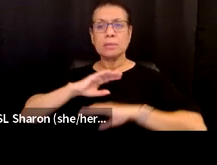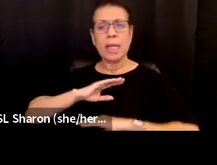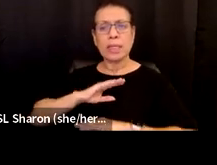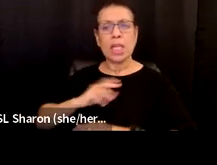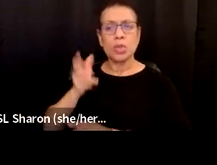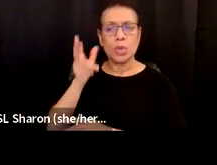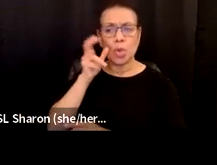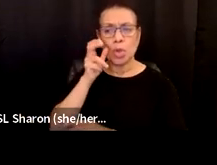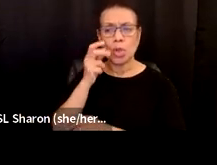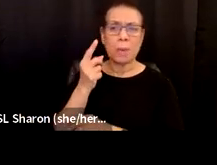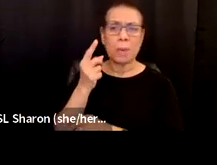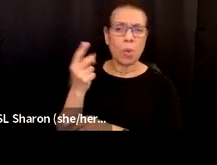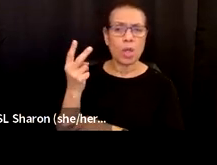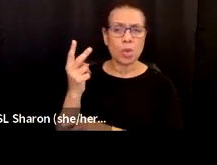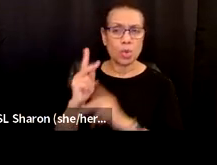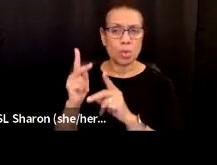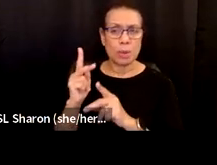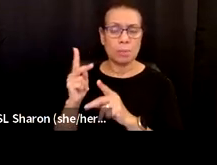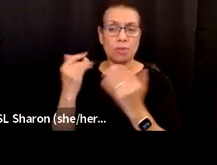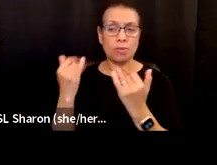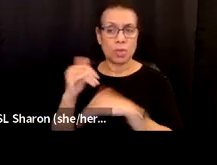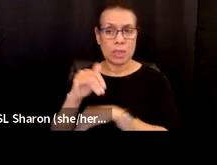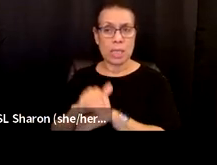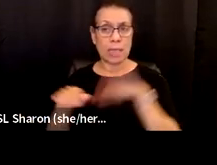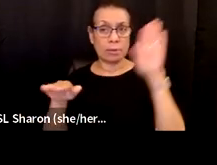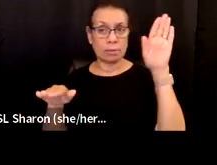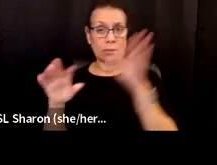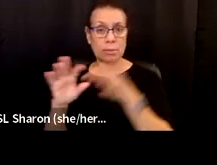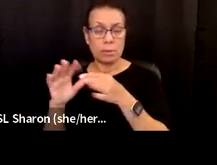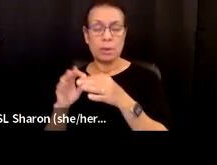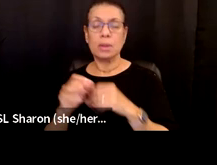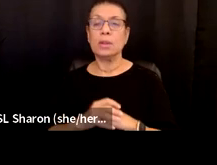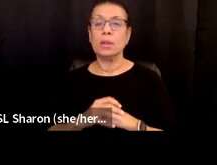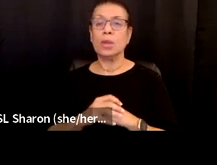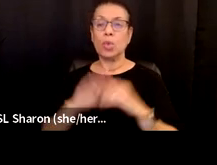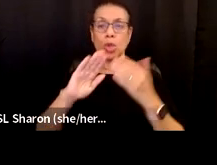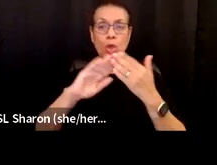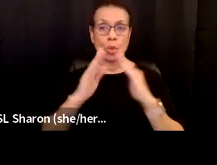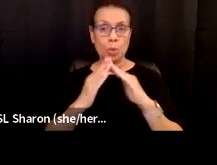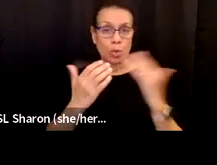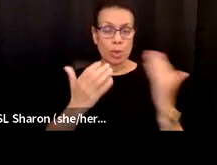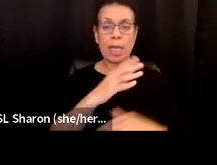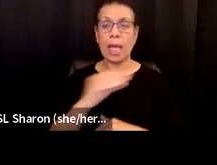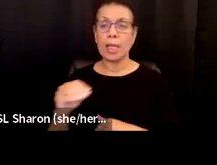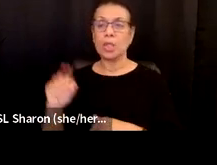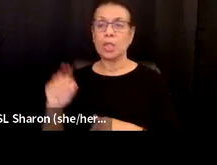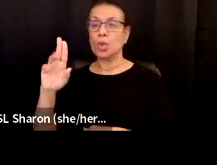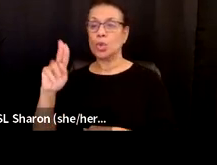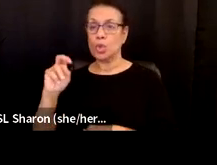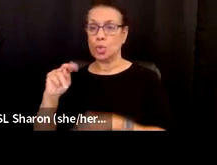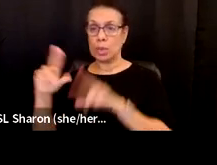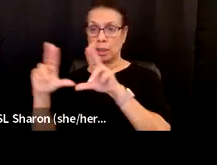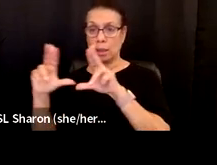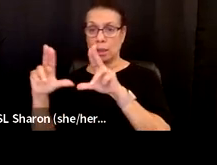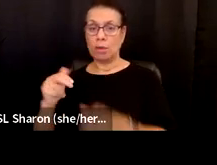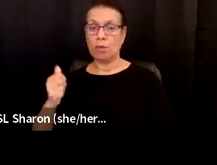from one or two individuals from this evening on that with the communities and union representation um from